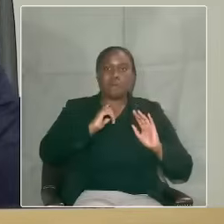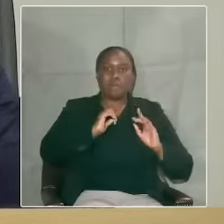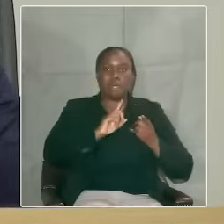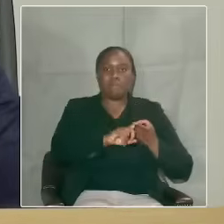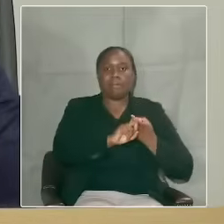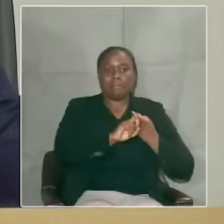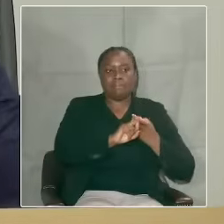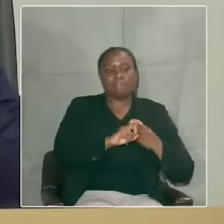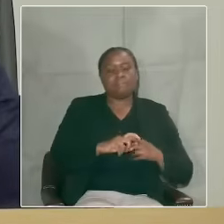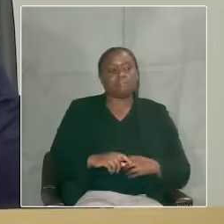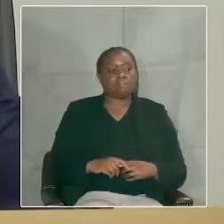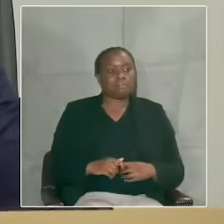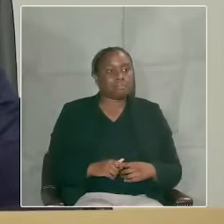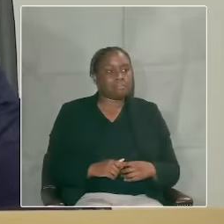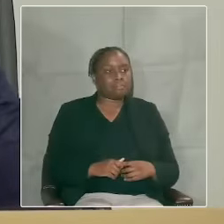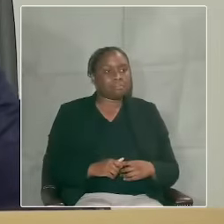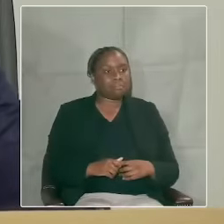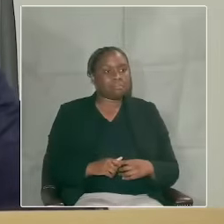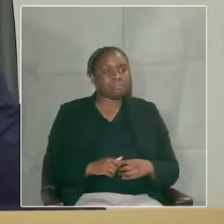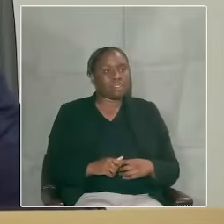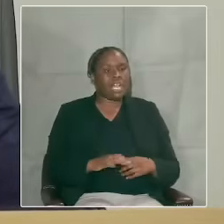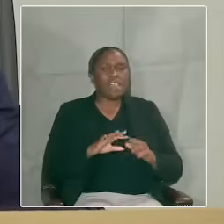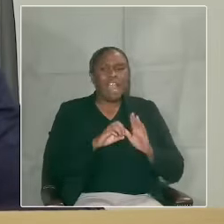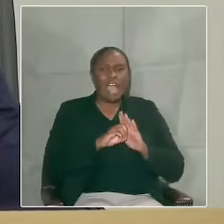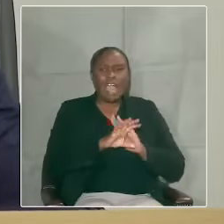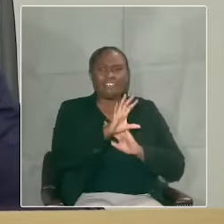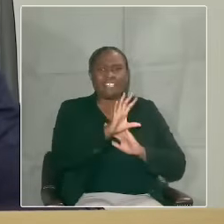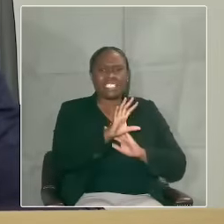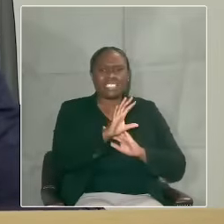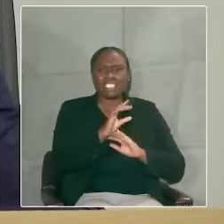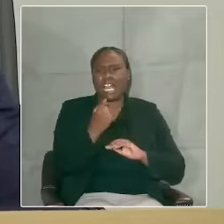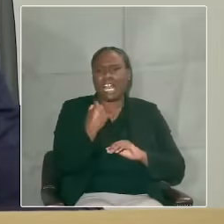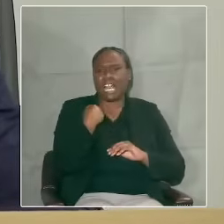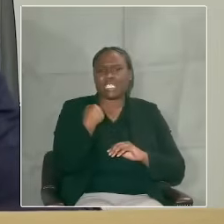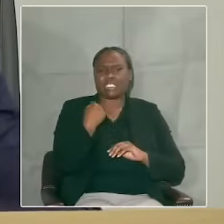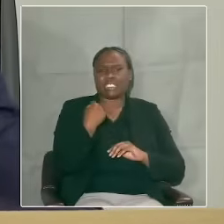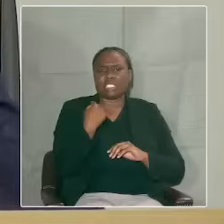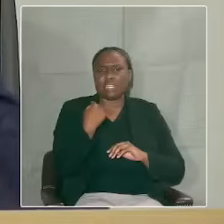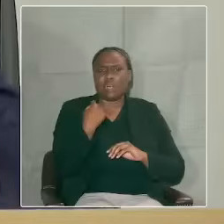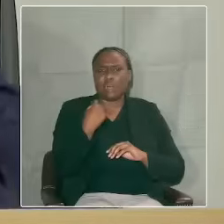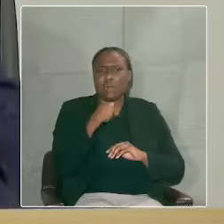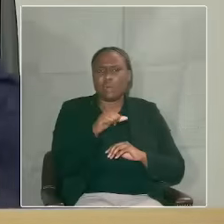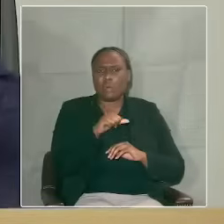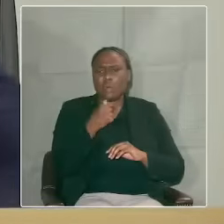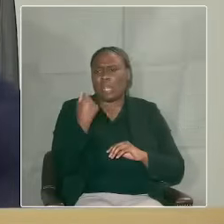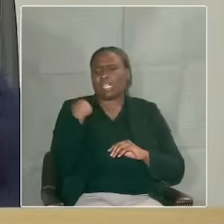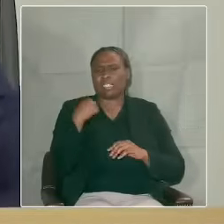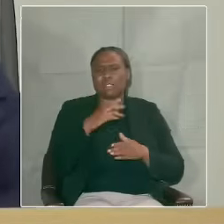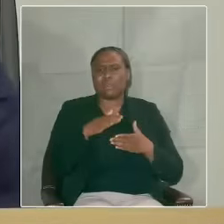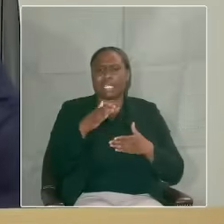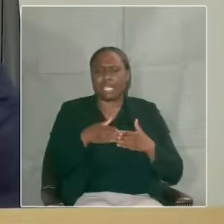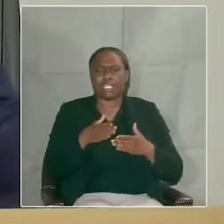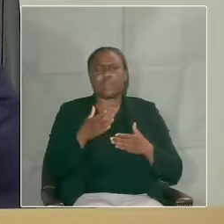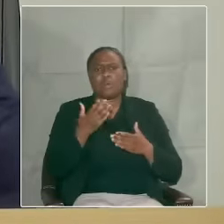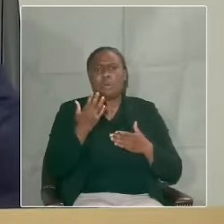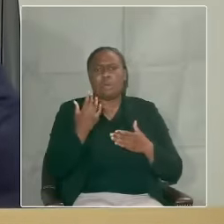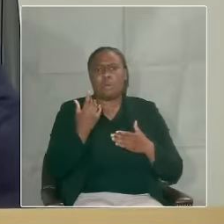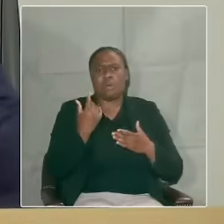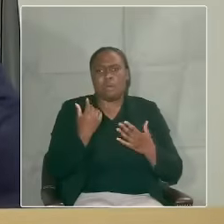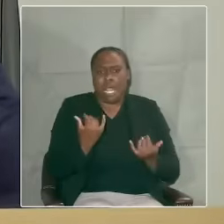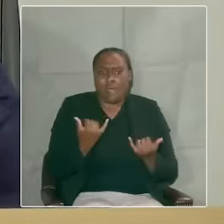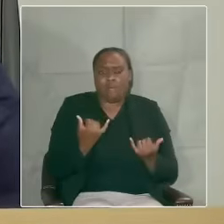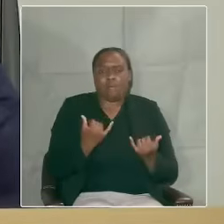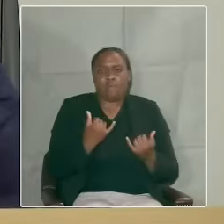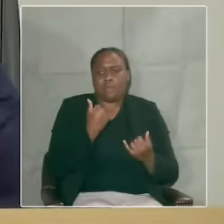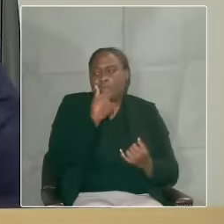vacant even now. The advert, I think it went out either last weekend or now recently. It will go out if it's not yet